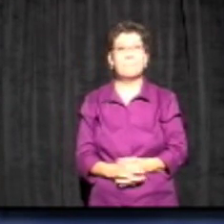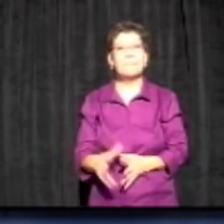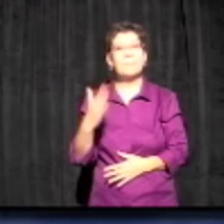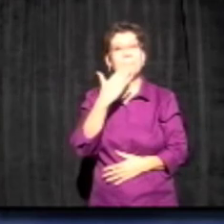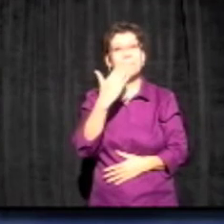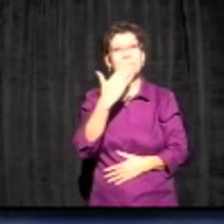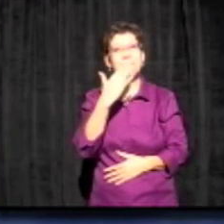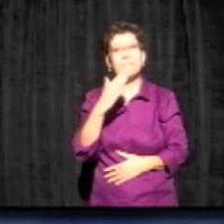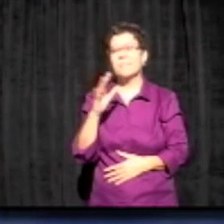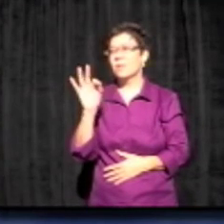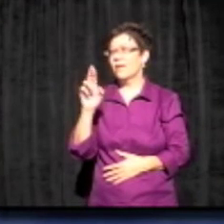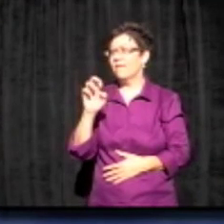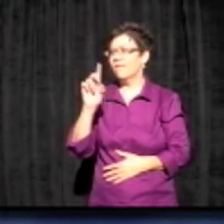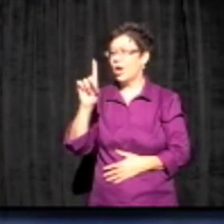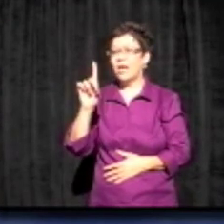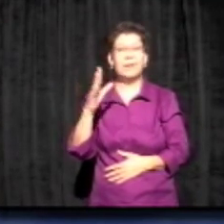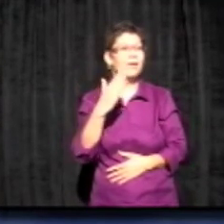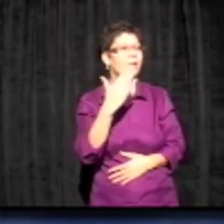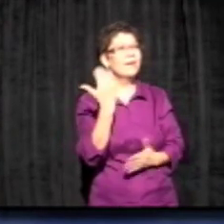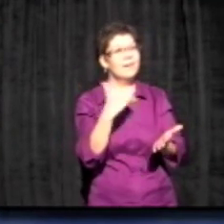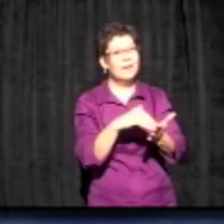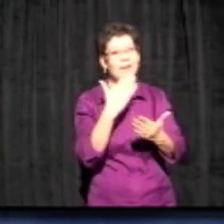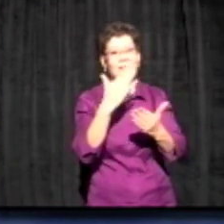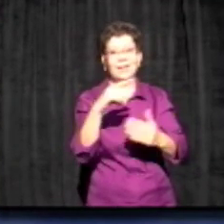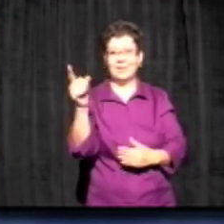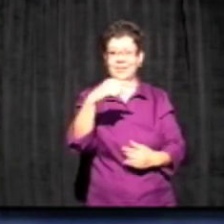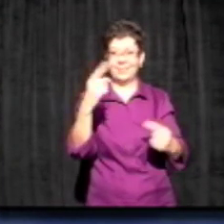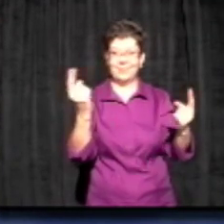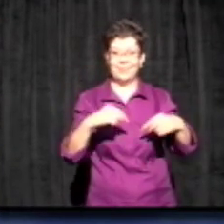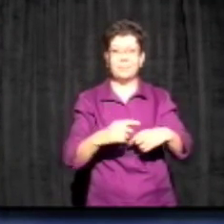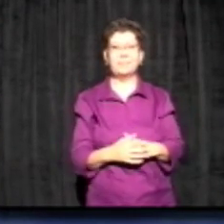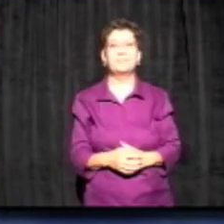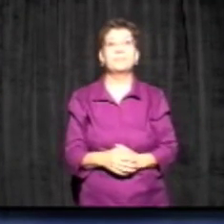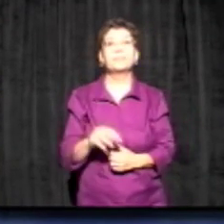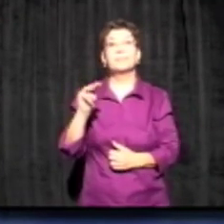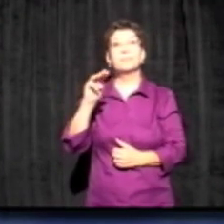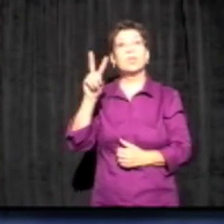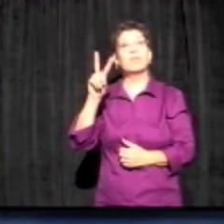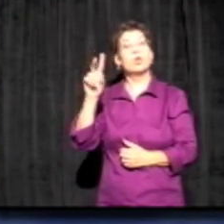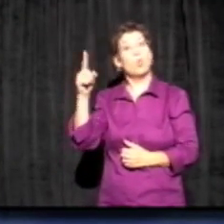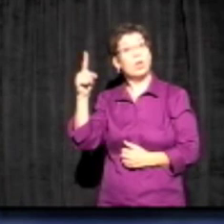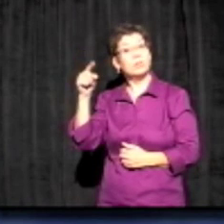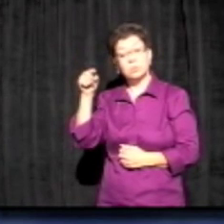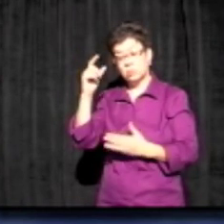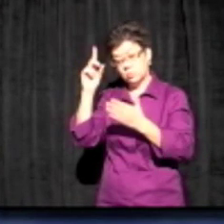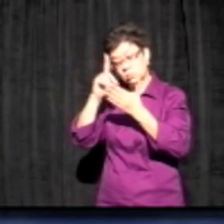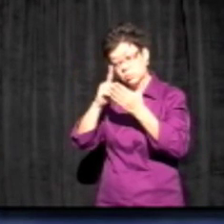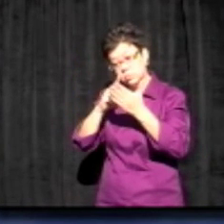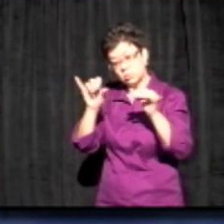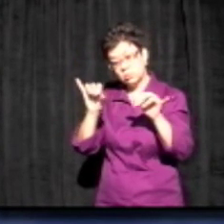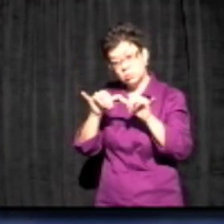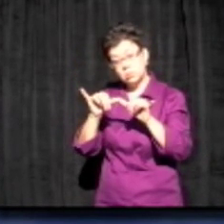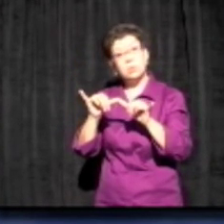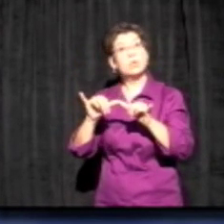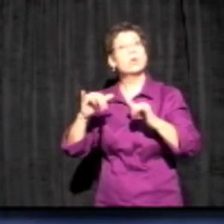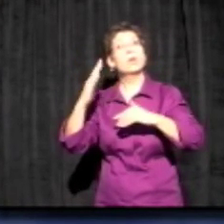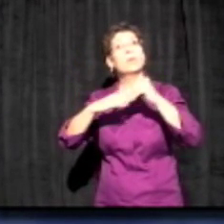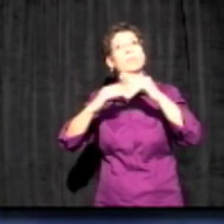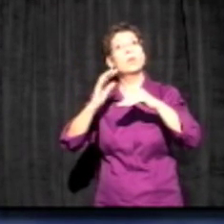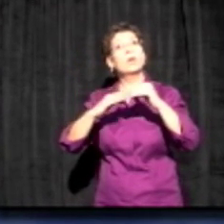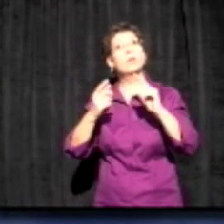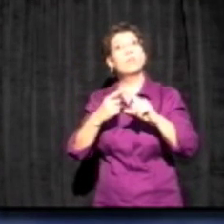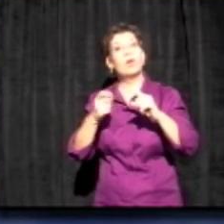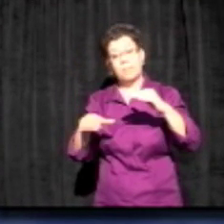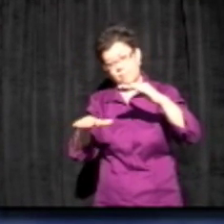Thanks, Fred, and again, thank everyone for coming today. The MV-1 was designed, engineered, and built from the ground up